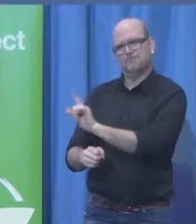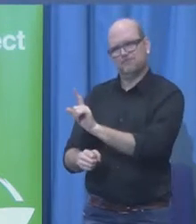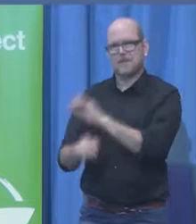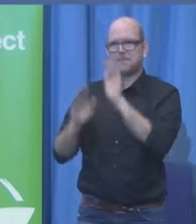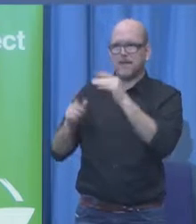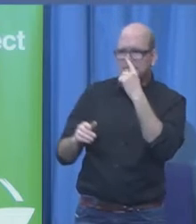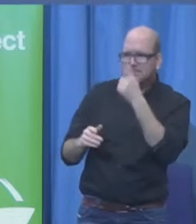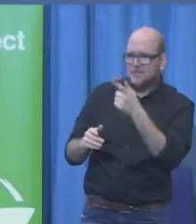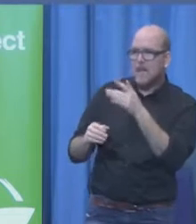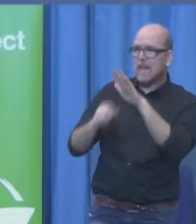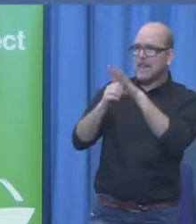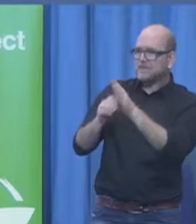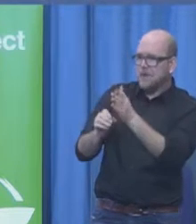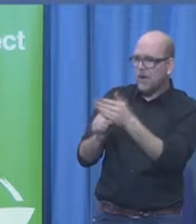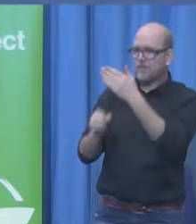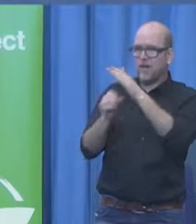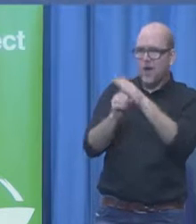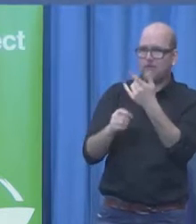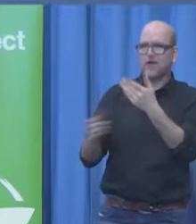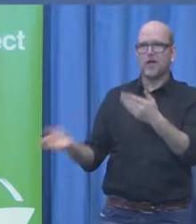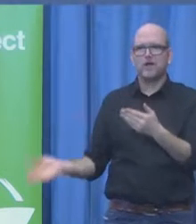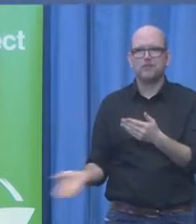good